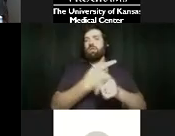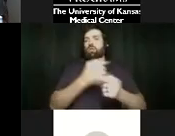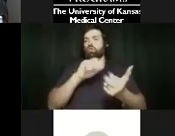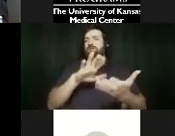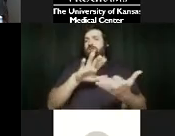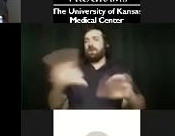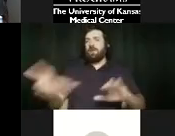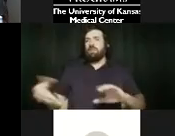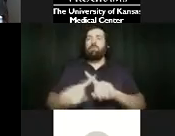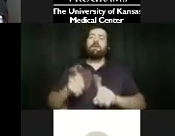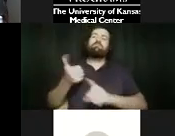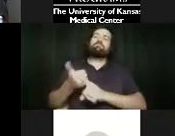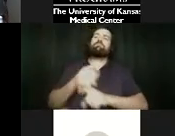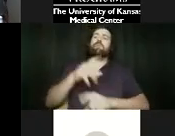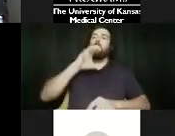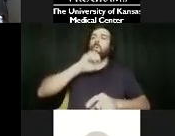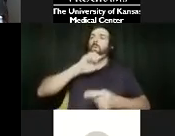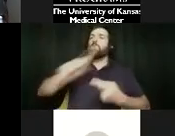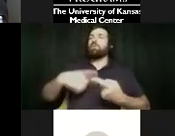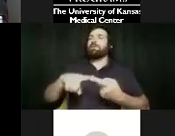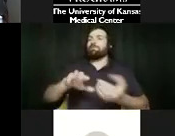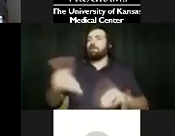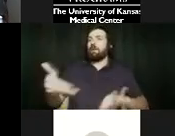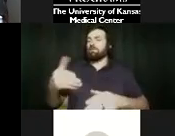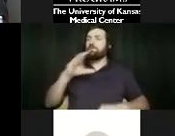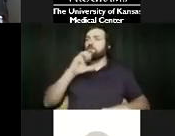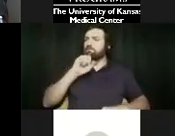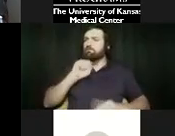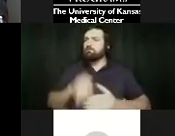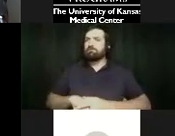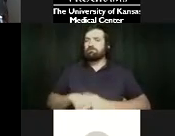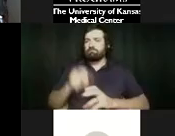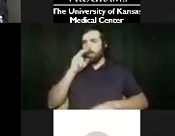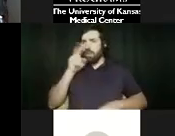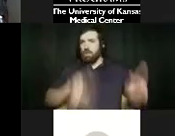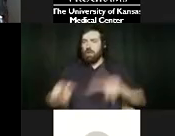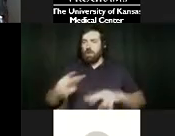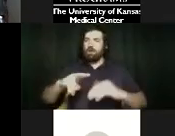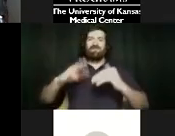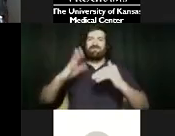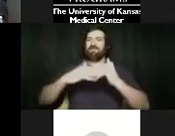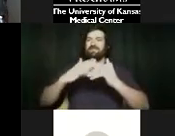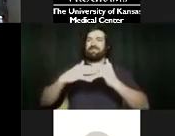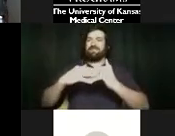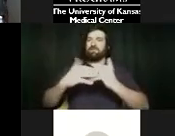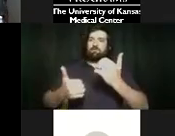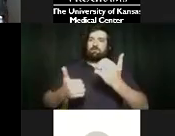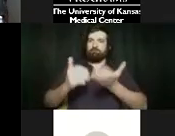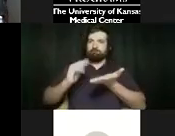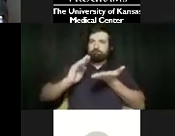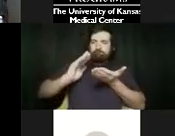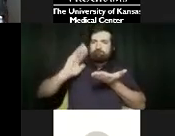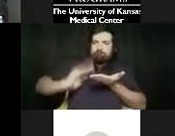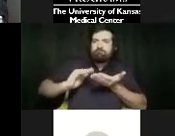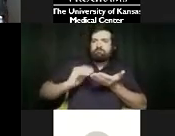how old were they when they died. And so if you look at the world's 50 lowest income countries and ask, what are the